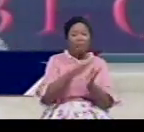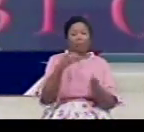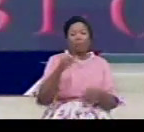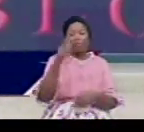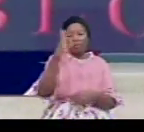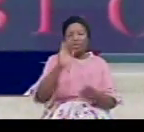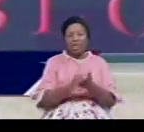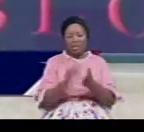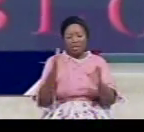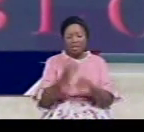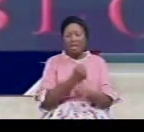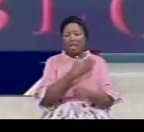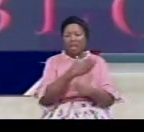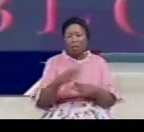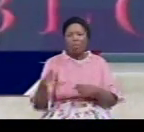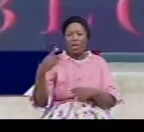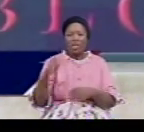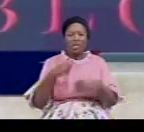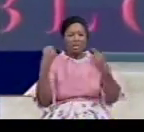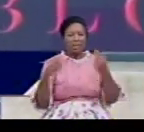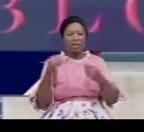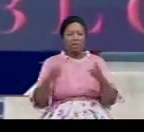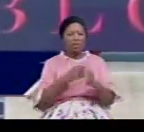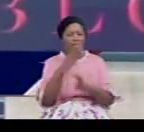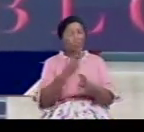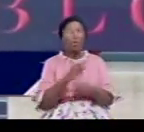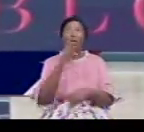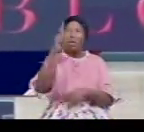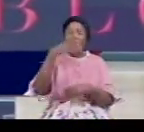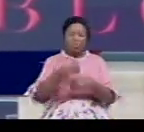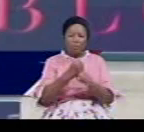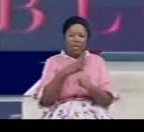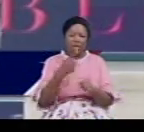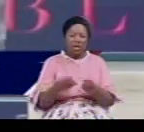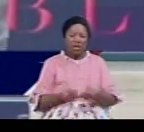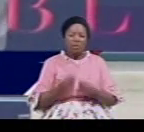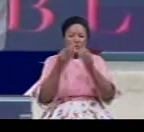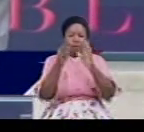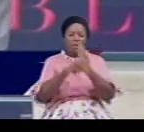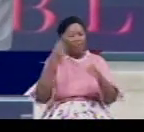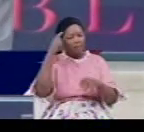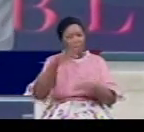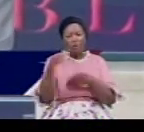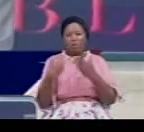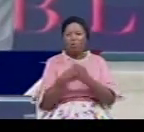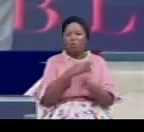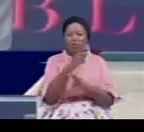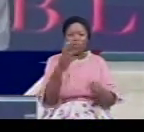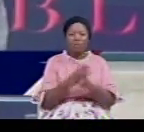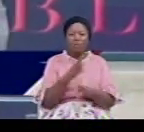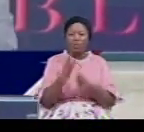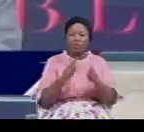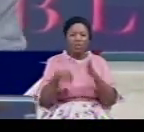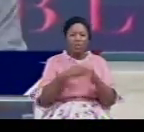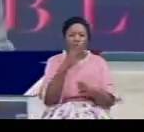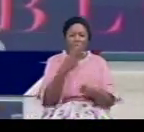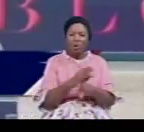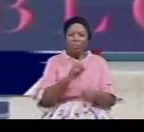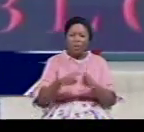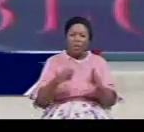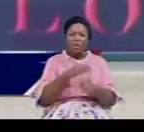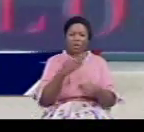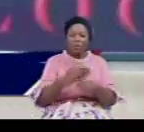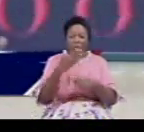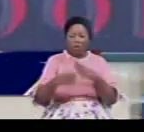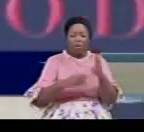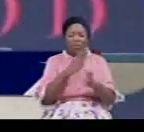the world. He made the atonement for the whole world, but the whole world has not known. And so we